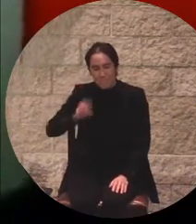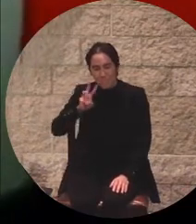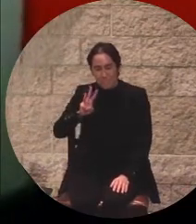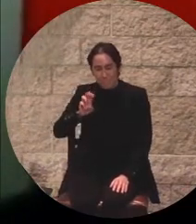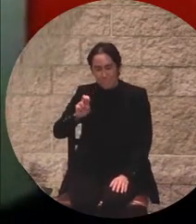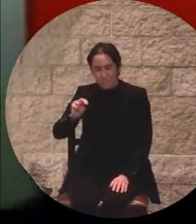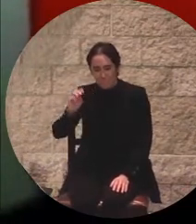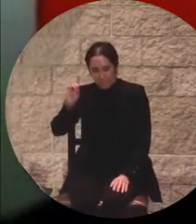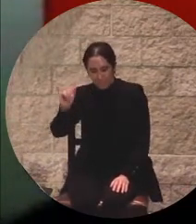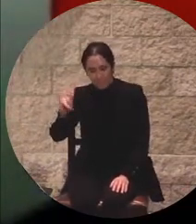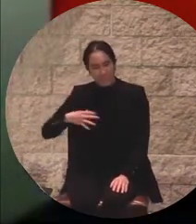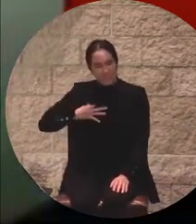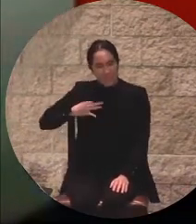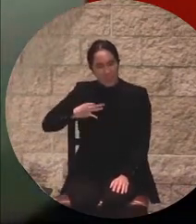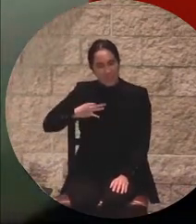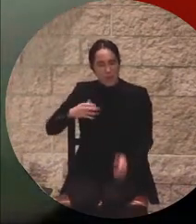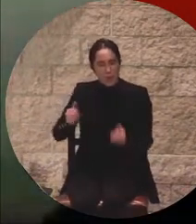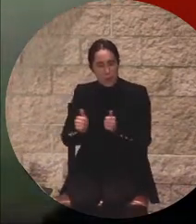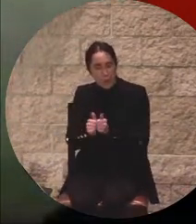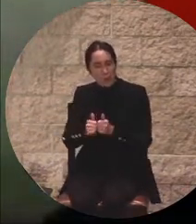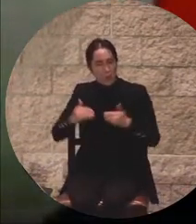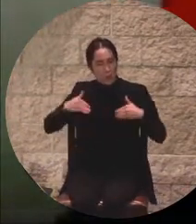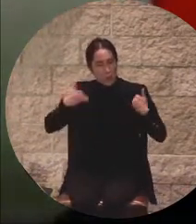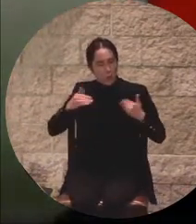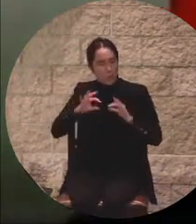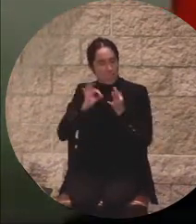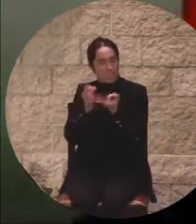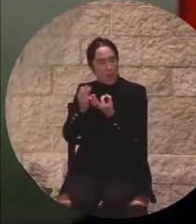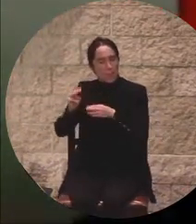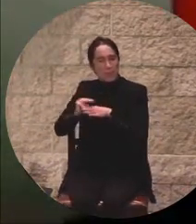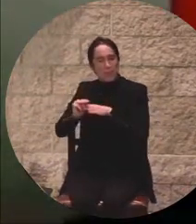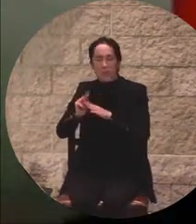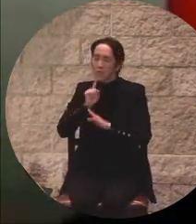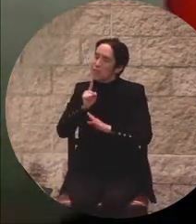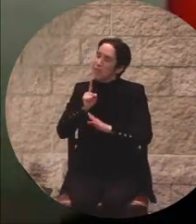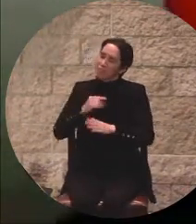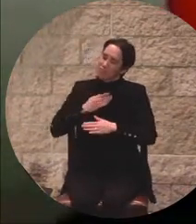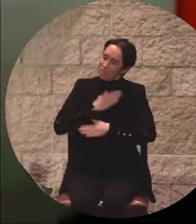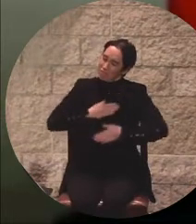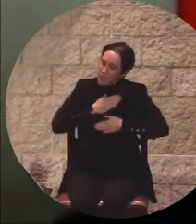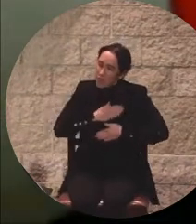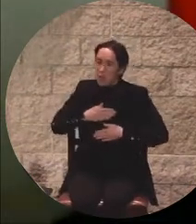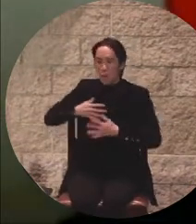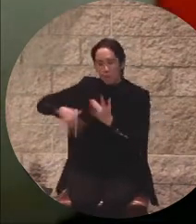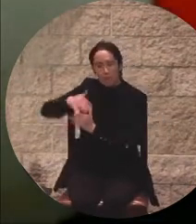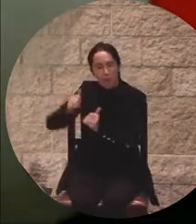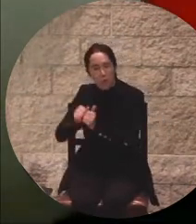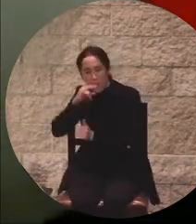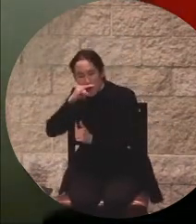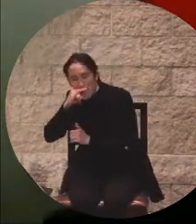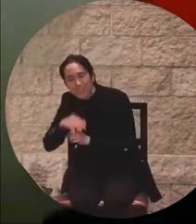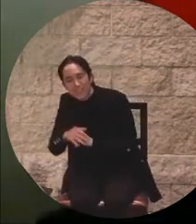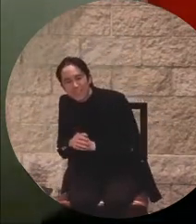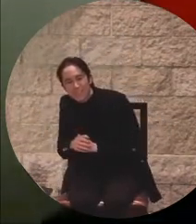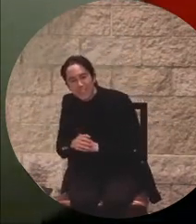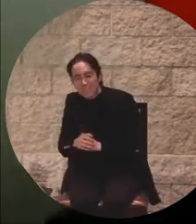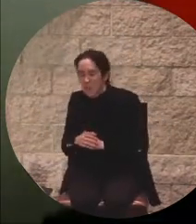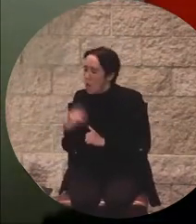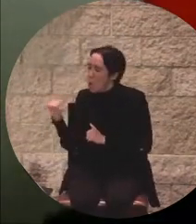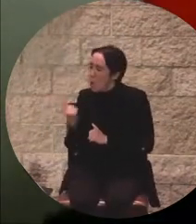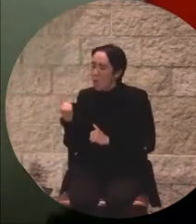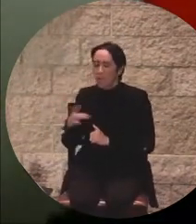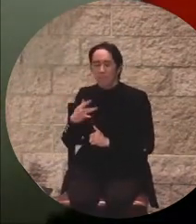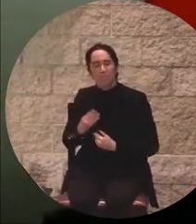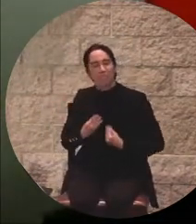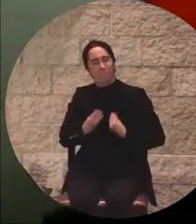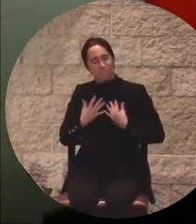And I'm a volunteer with Youth and Family Ministry. It is such a joy to spend time with the kids. It always uplifts my spirits, and I learn